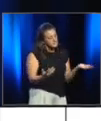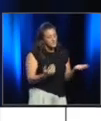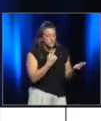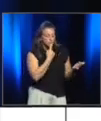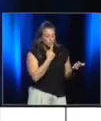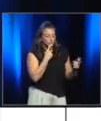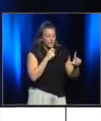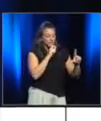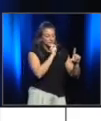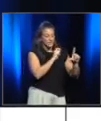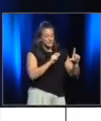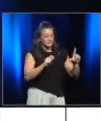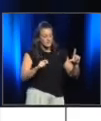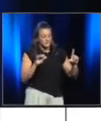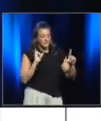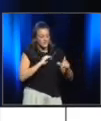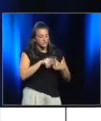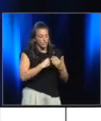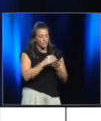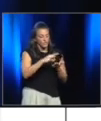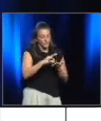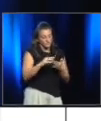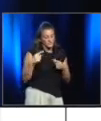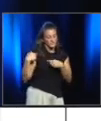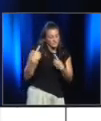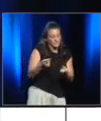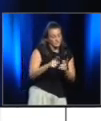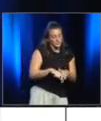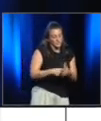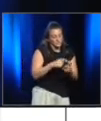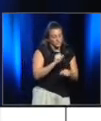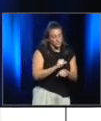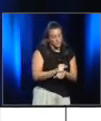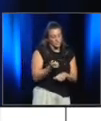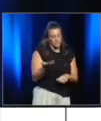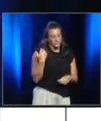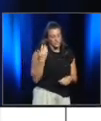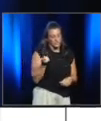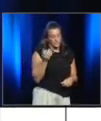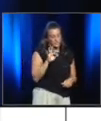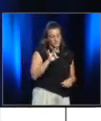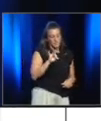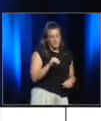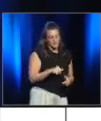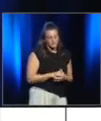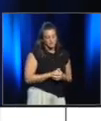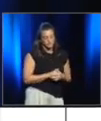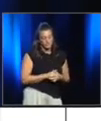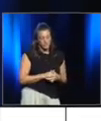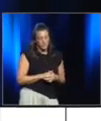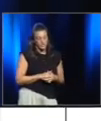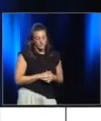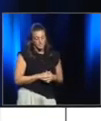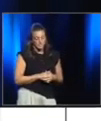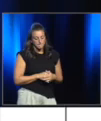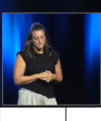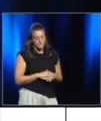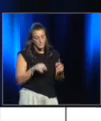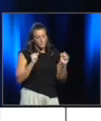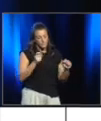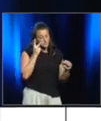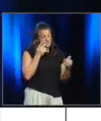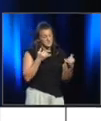all the counts we've done at Macquarie Island since we started this work in the 1980s. And you can see that it's still going